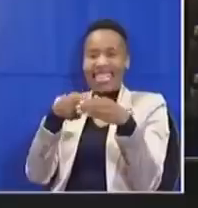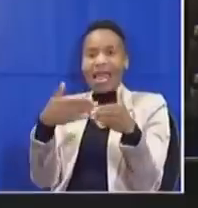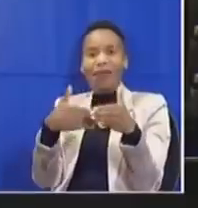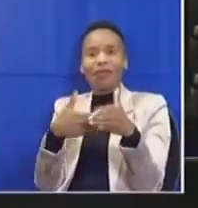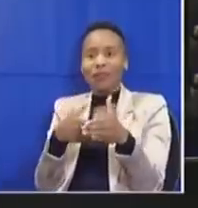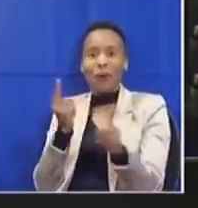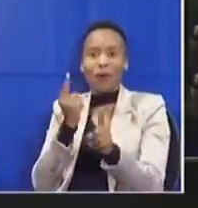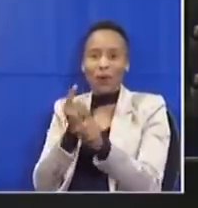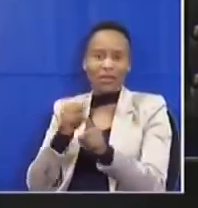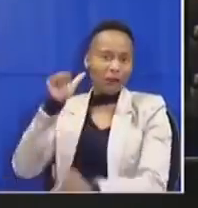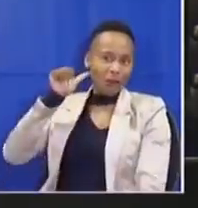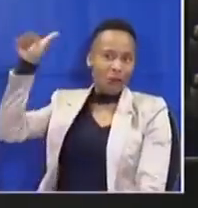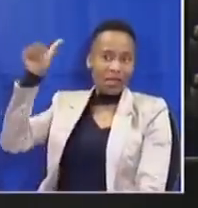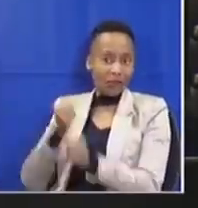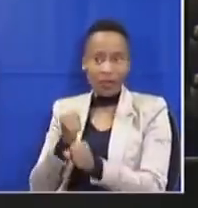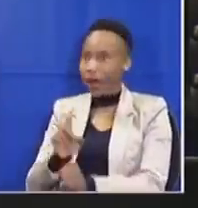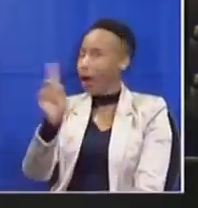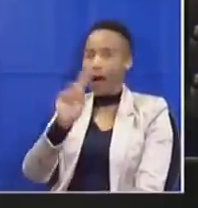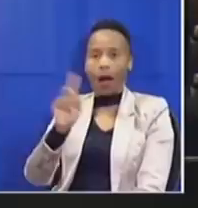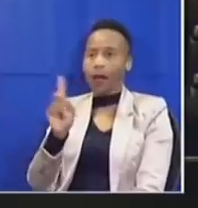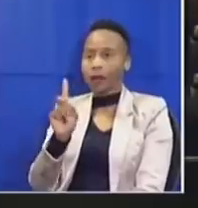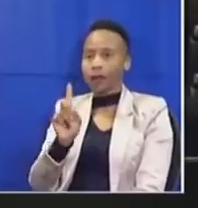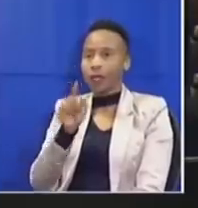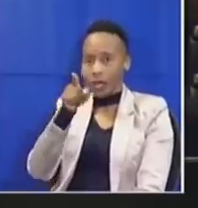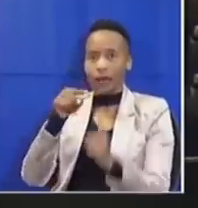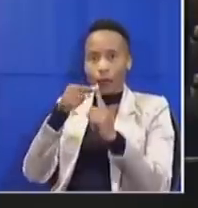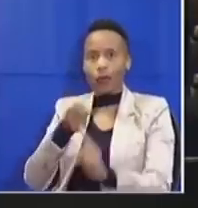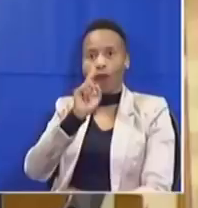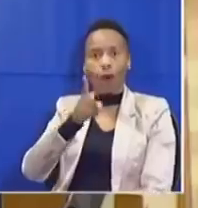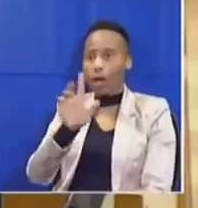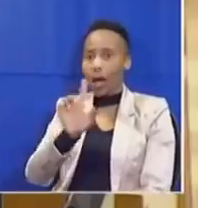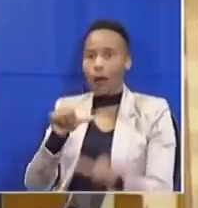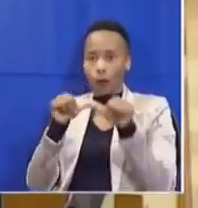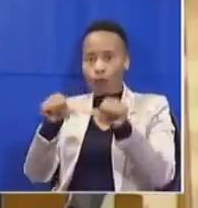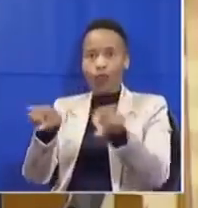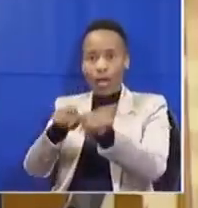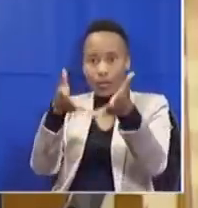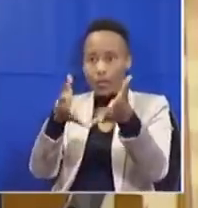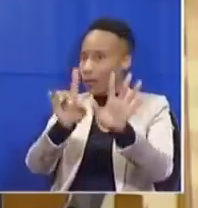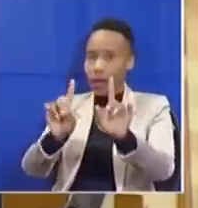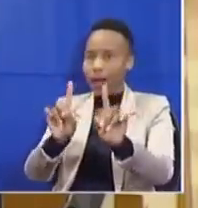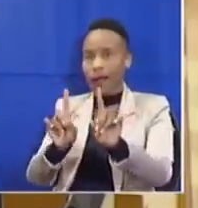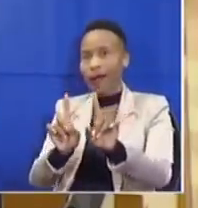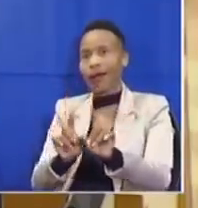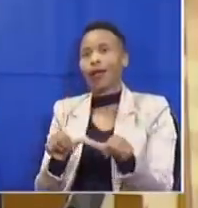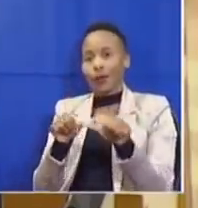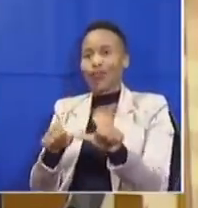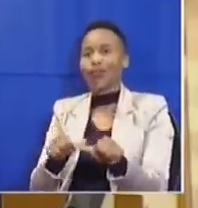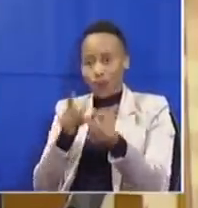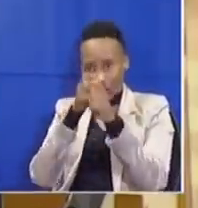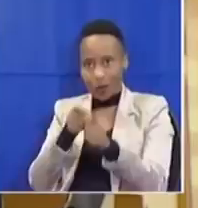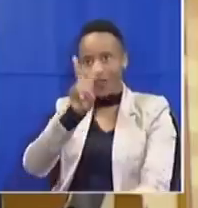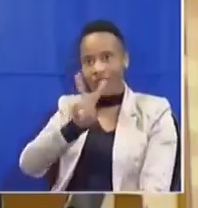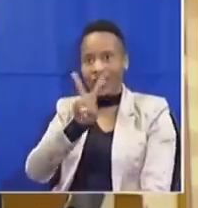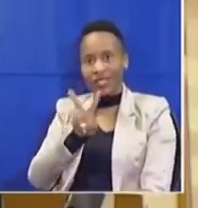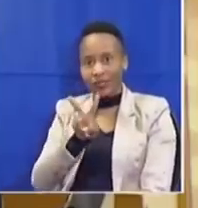No. That's not a point of order and we can't continue like that. Continue, honourable vessels. And if you strike